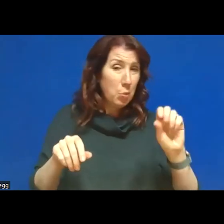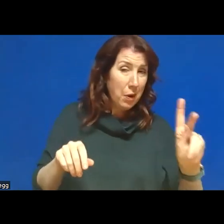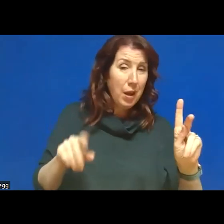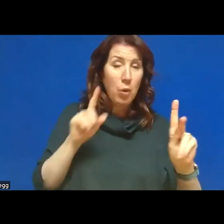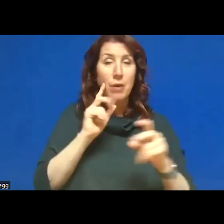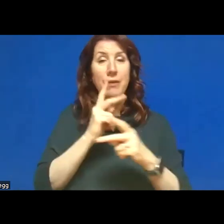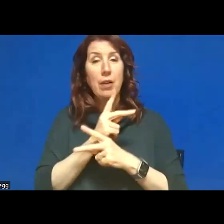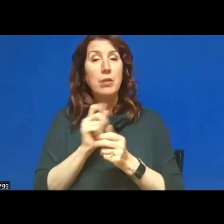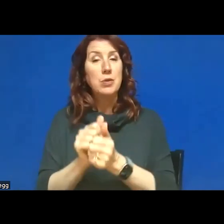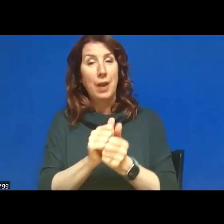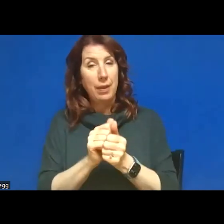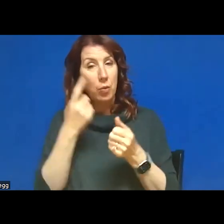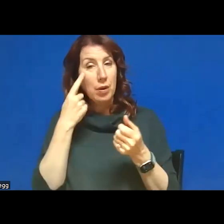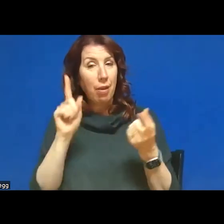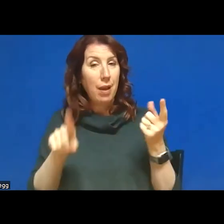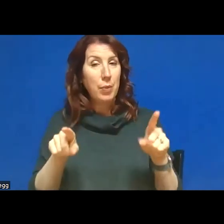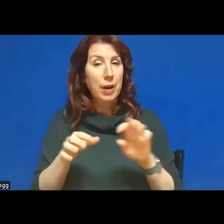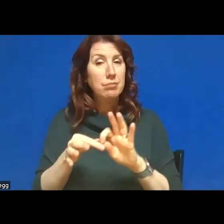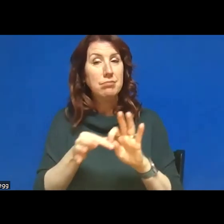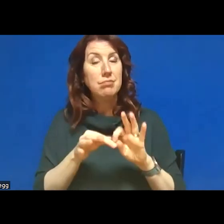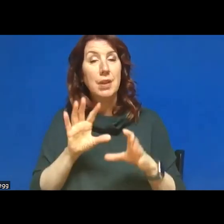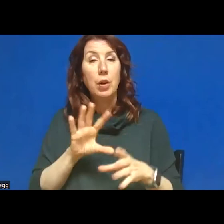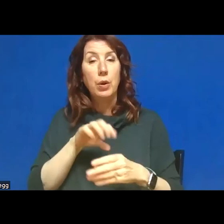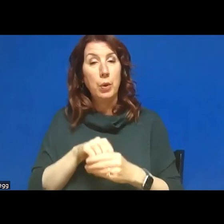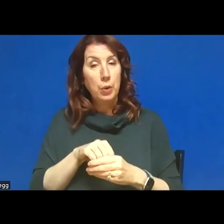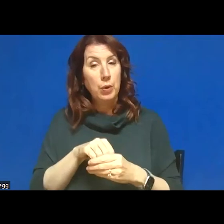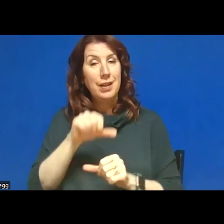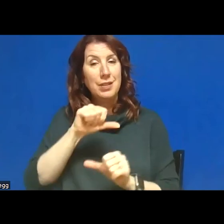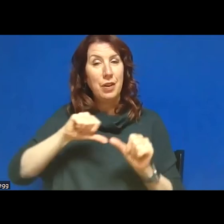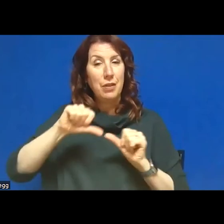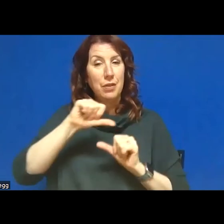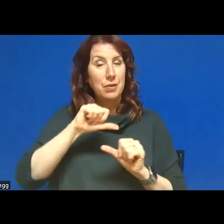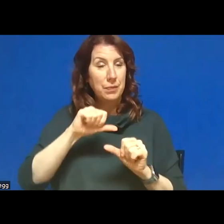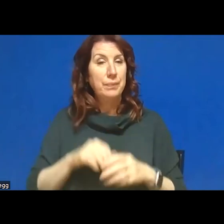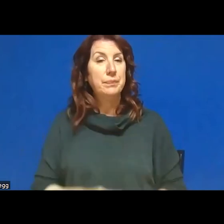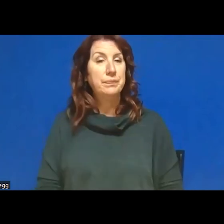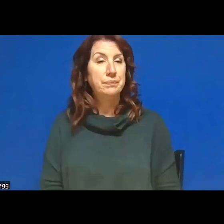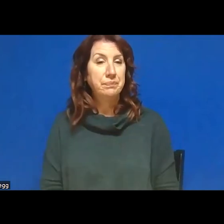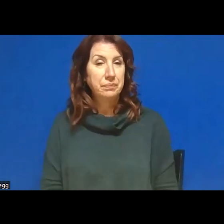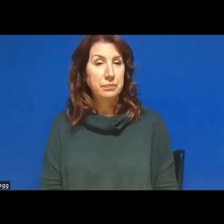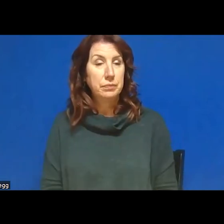together, that we're gonna collaborate and include one another.